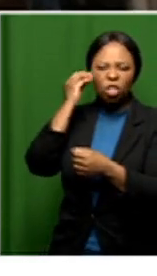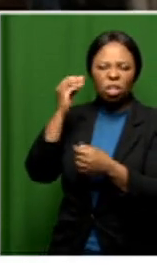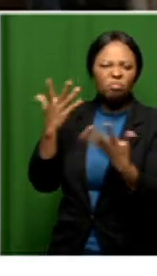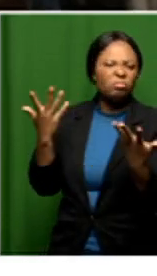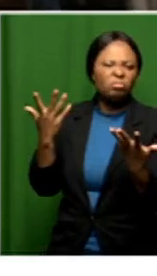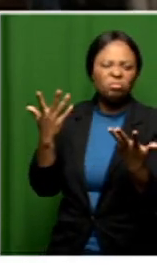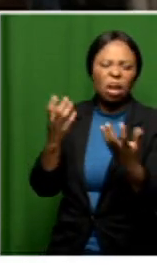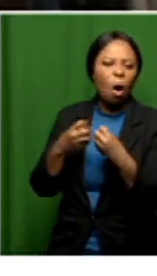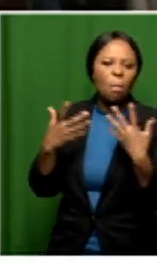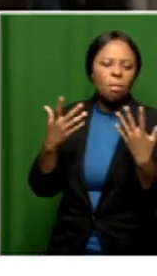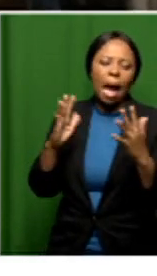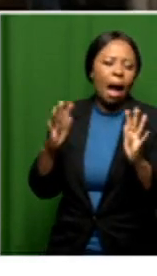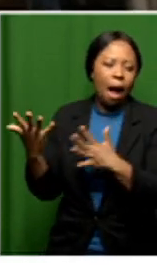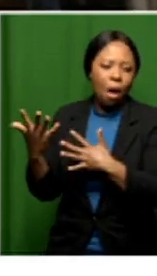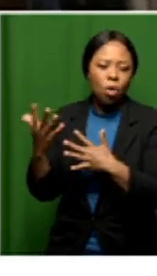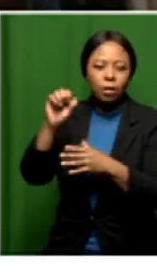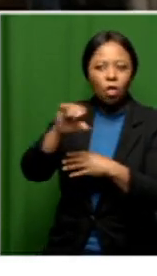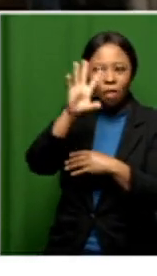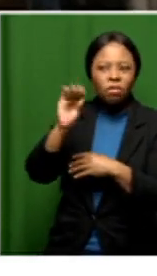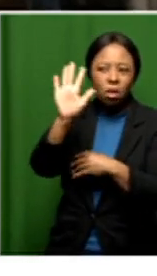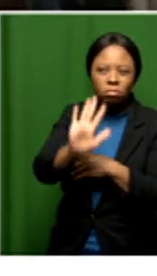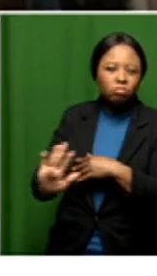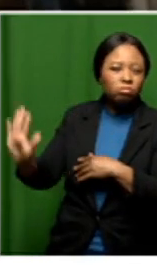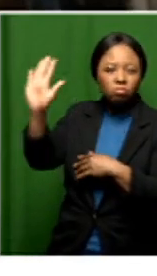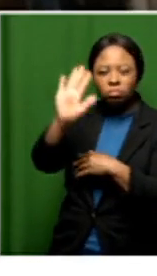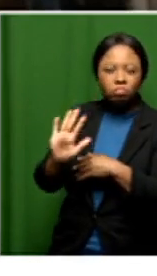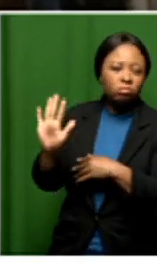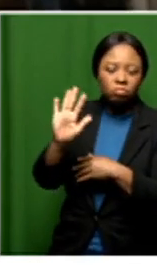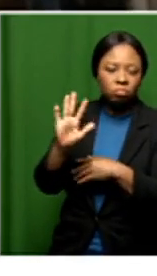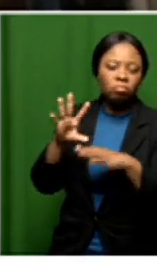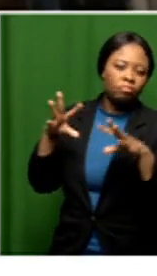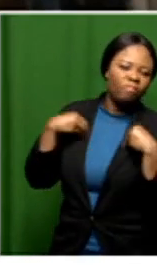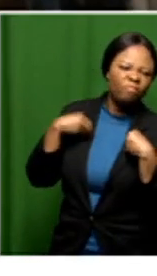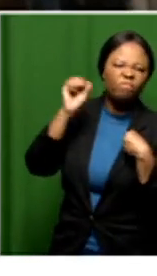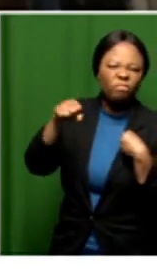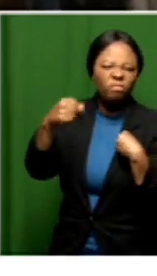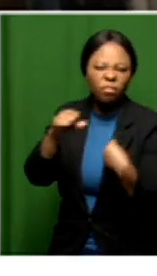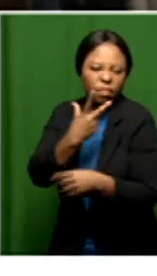South Africans in general, appetite to get the jab?